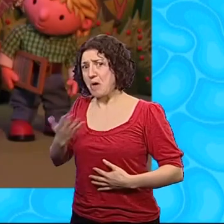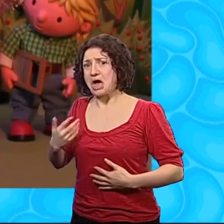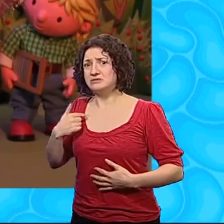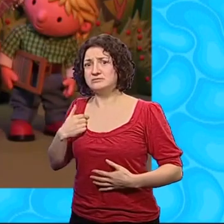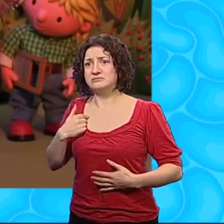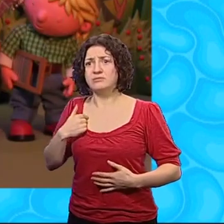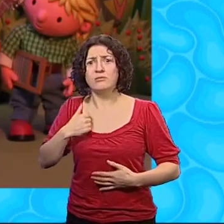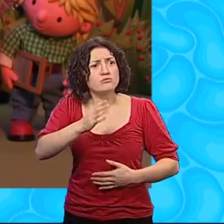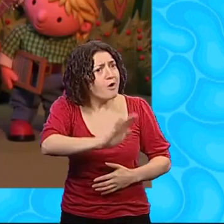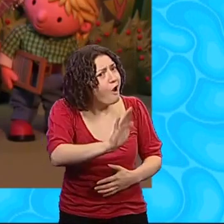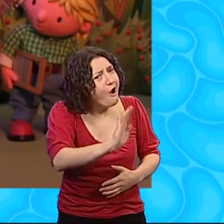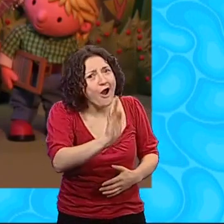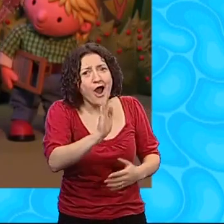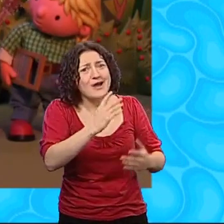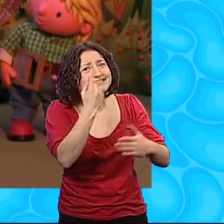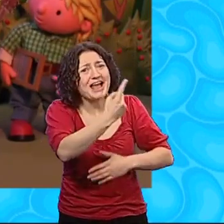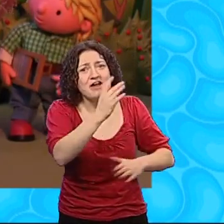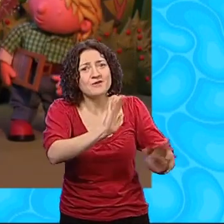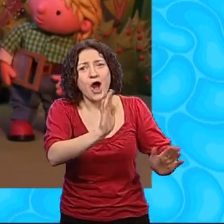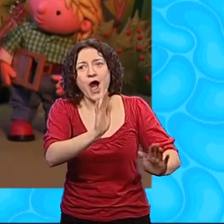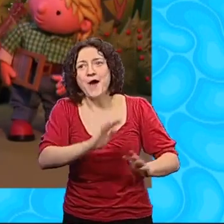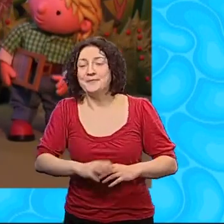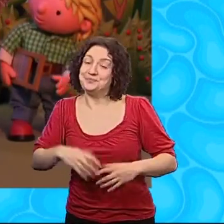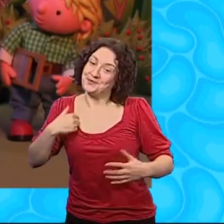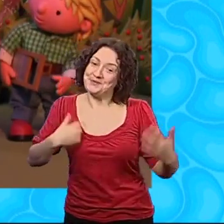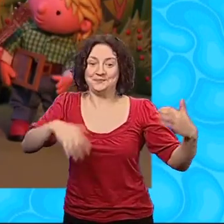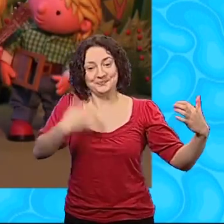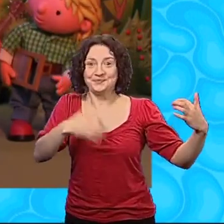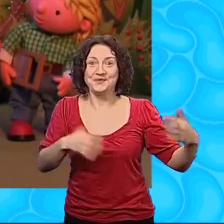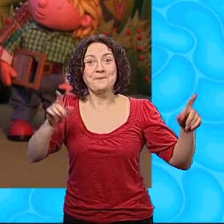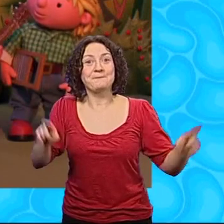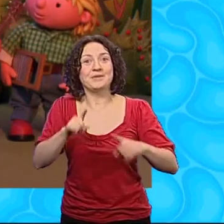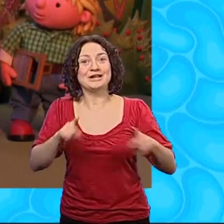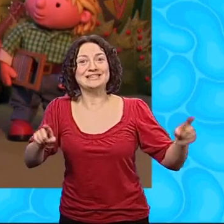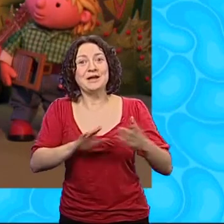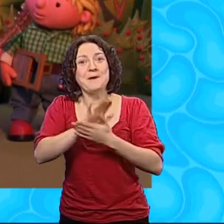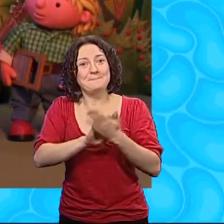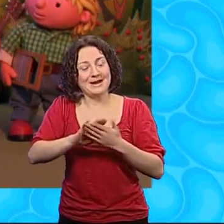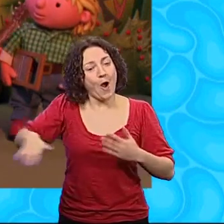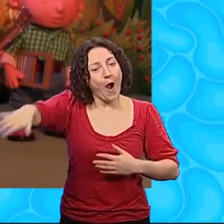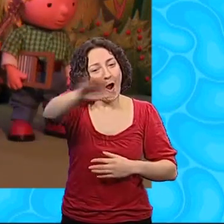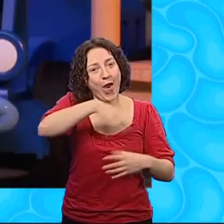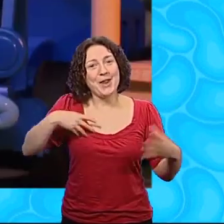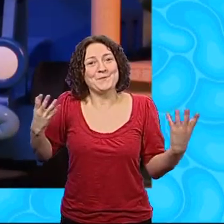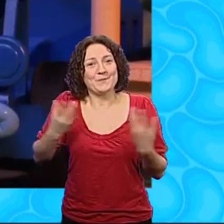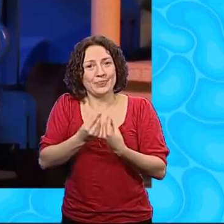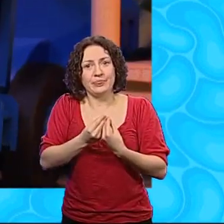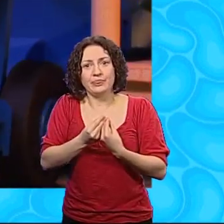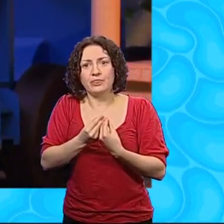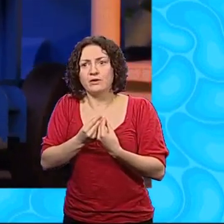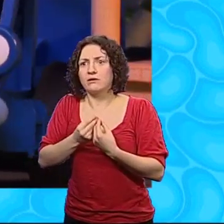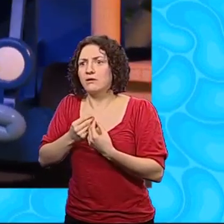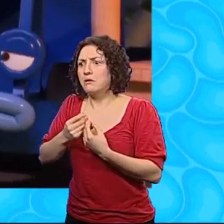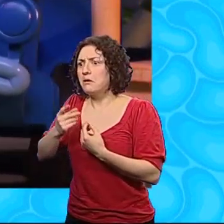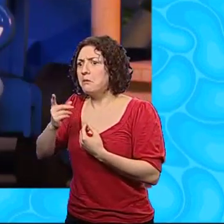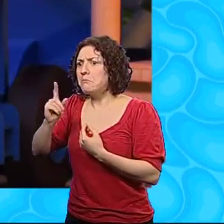You don't need to sing on your own. The kind of music we play is all about everyone joining in together. But I thought that's